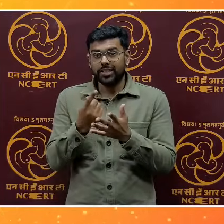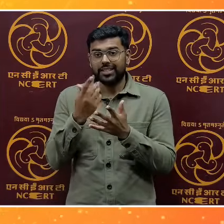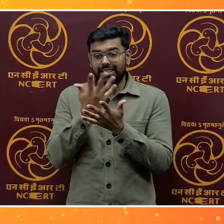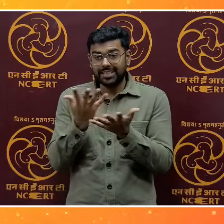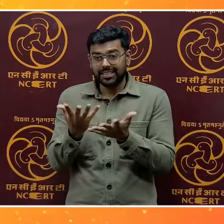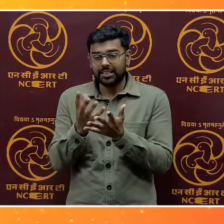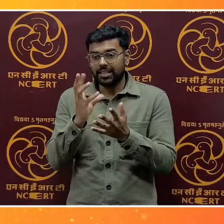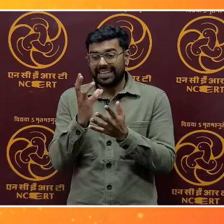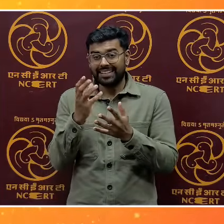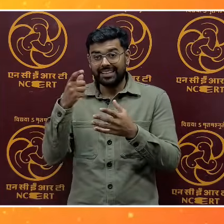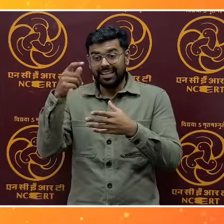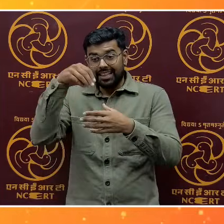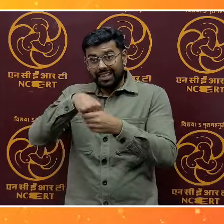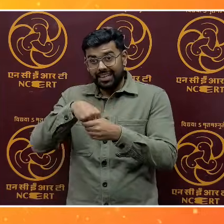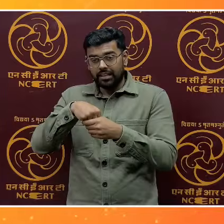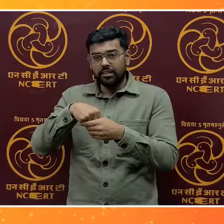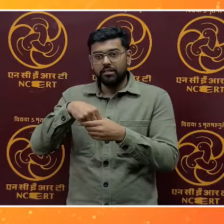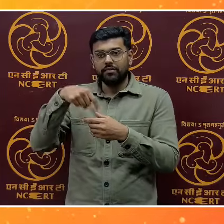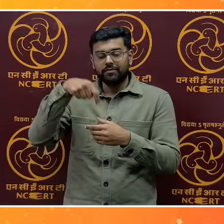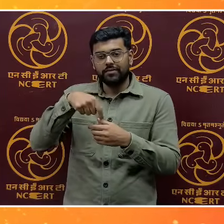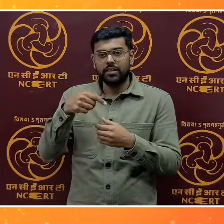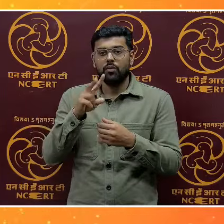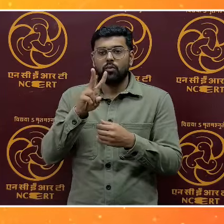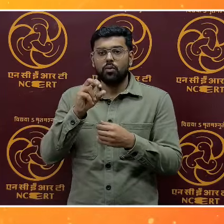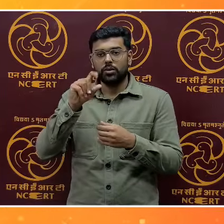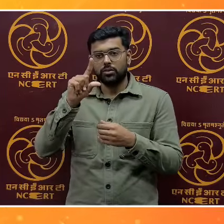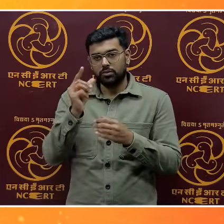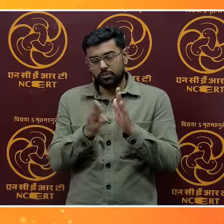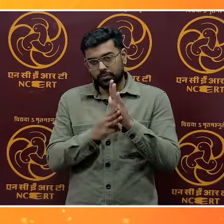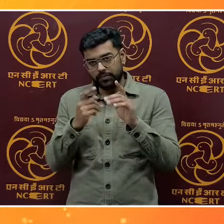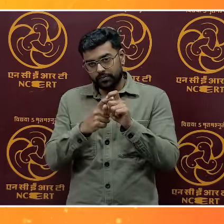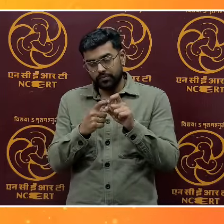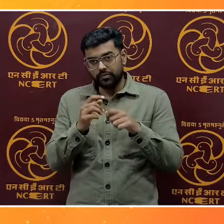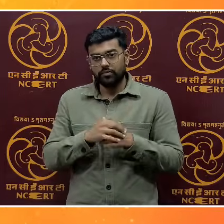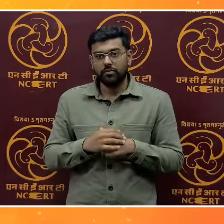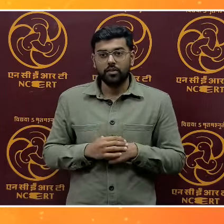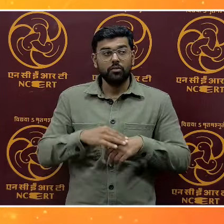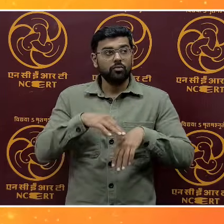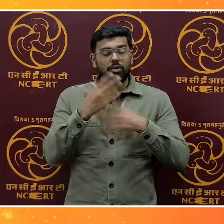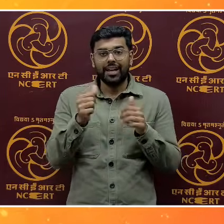there inside this will speak about the volume, and how much